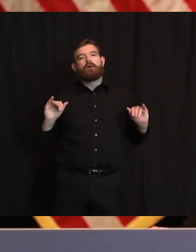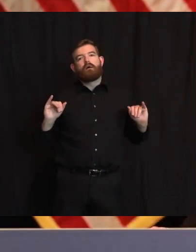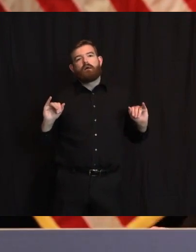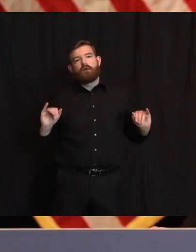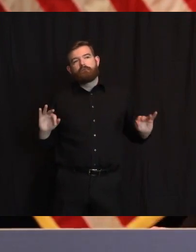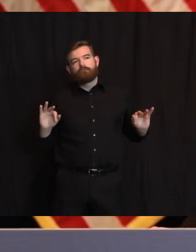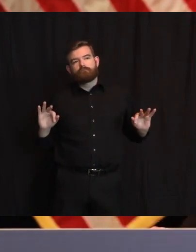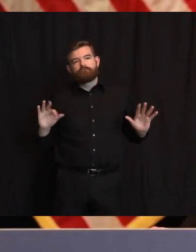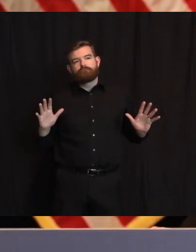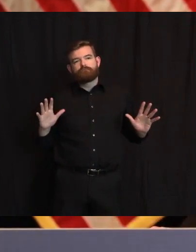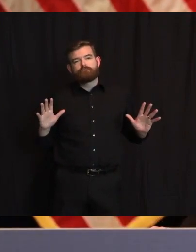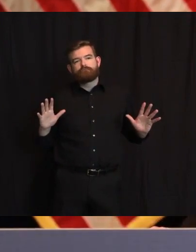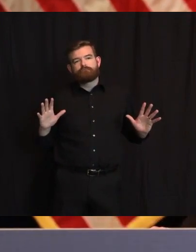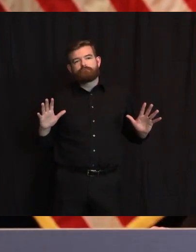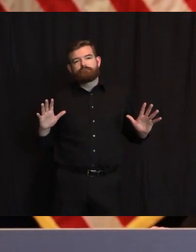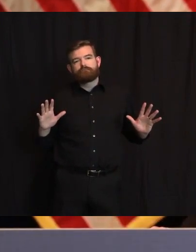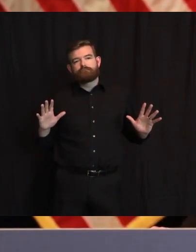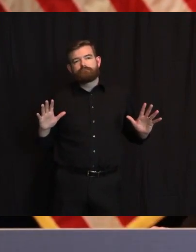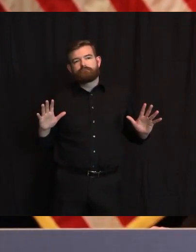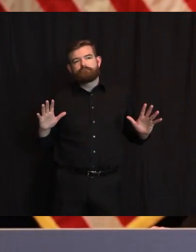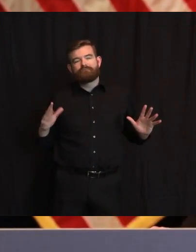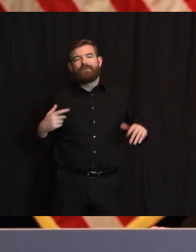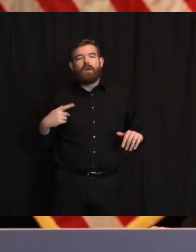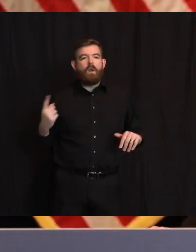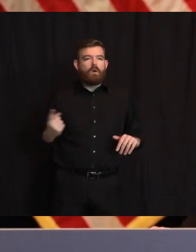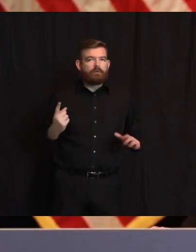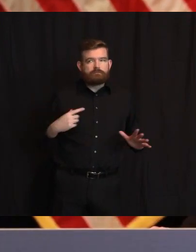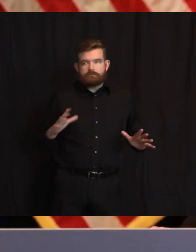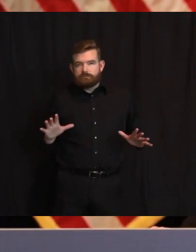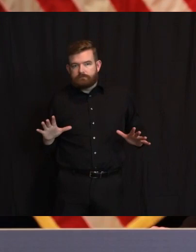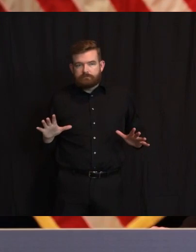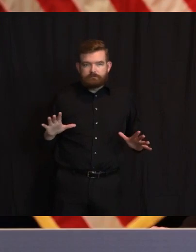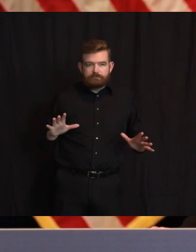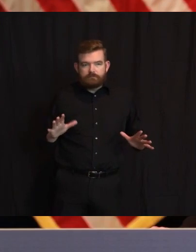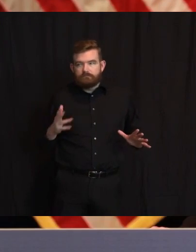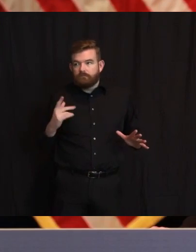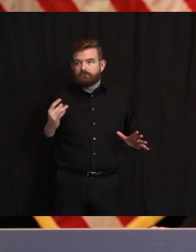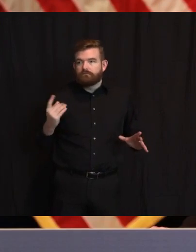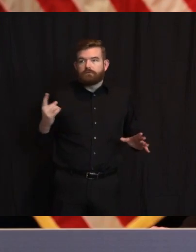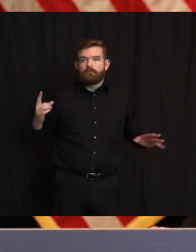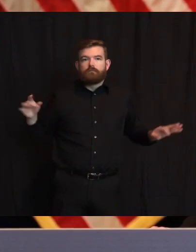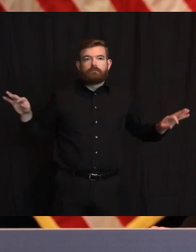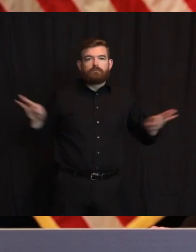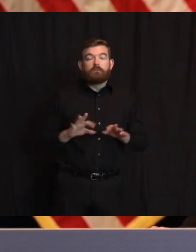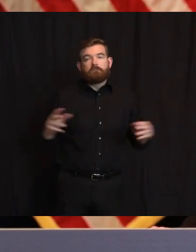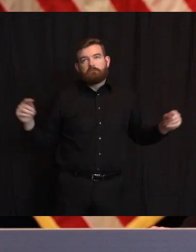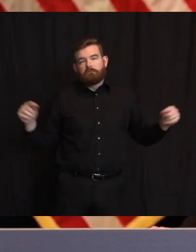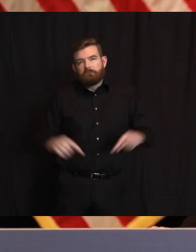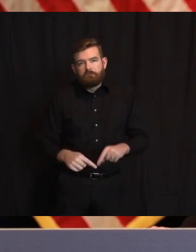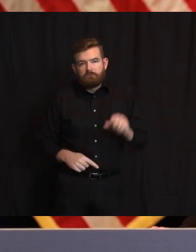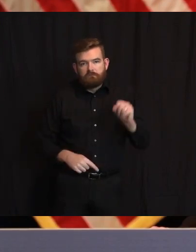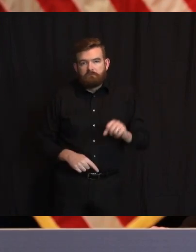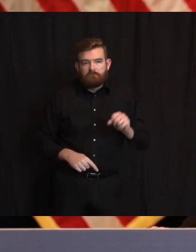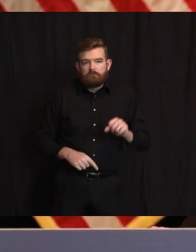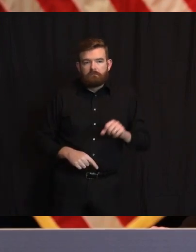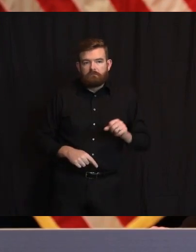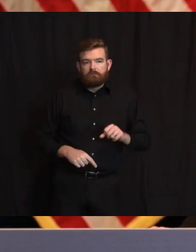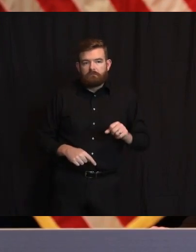the right, if there's something meaningful or material that comes in overnight, to come back and